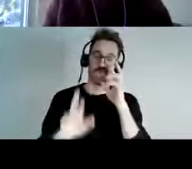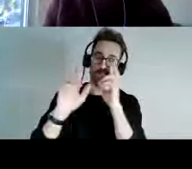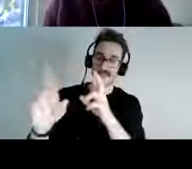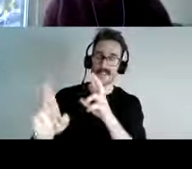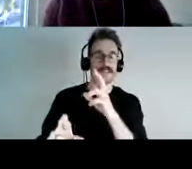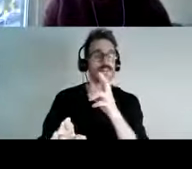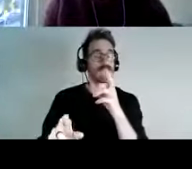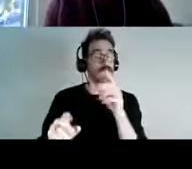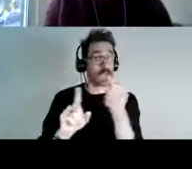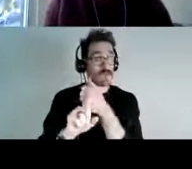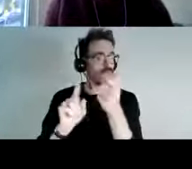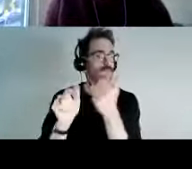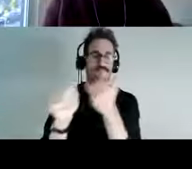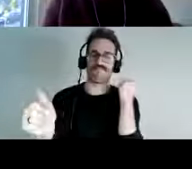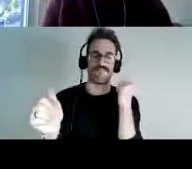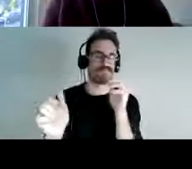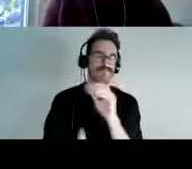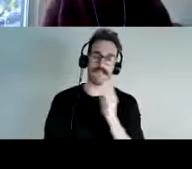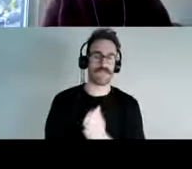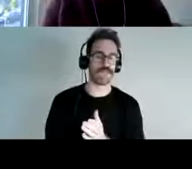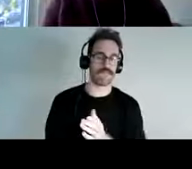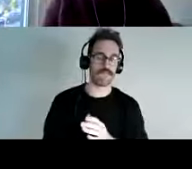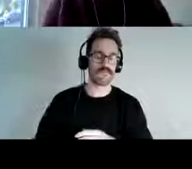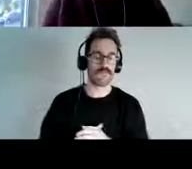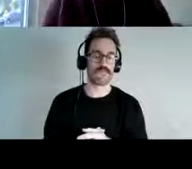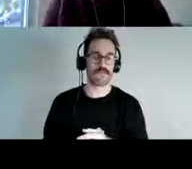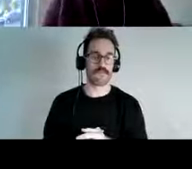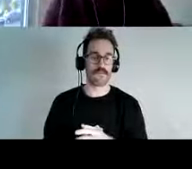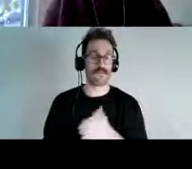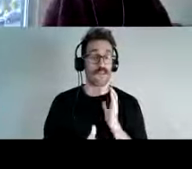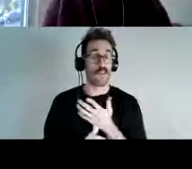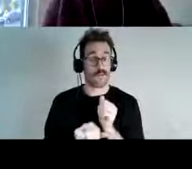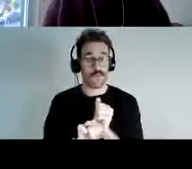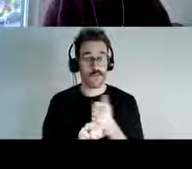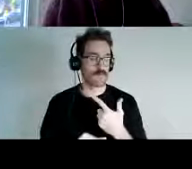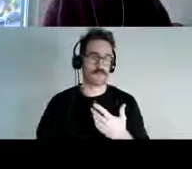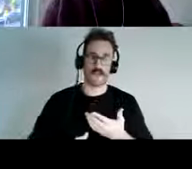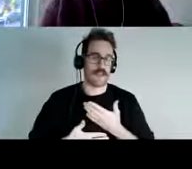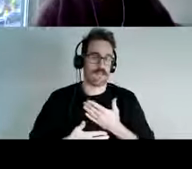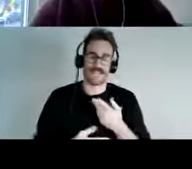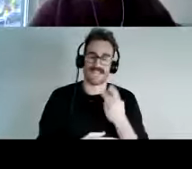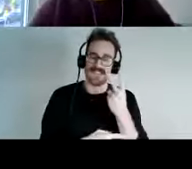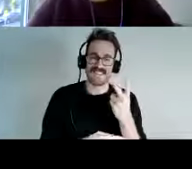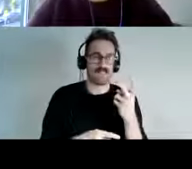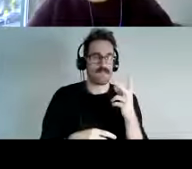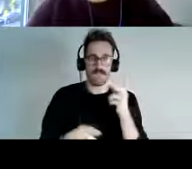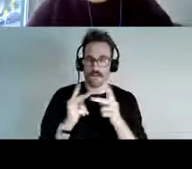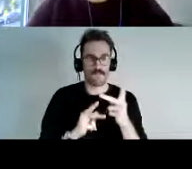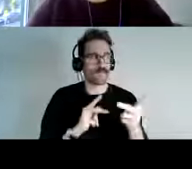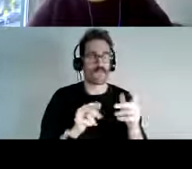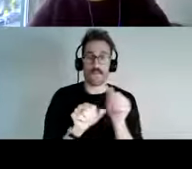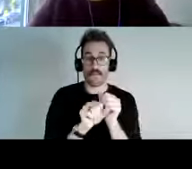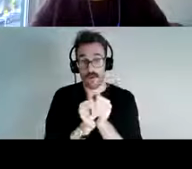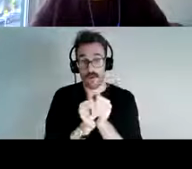common goals and mandates and resources in the work that we do. So I'm very pleased to partner with CNPA